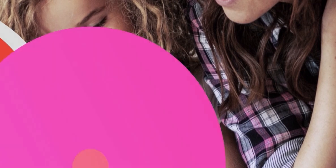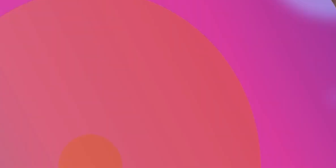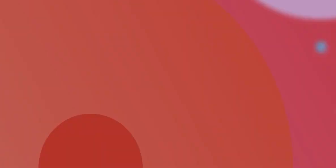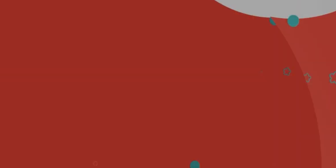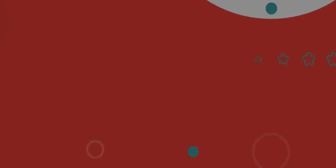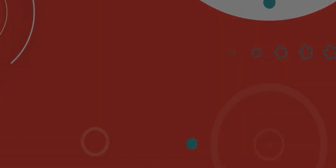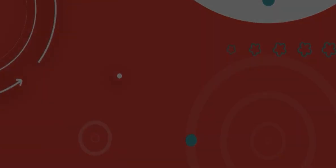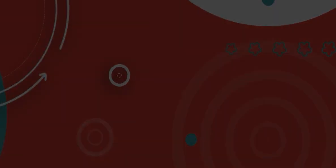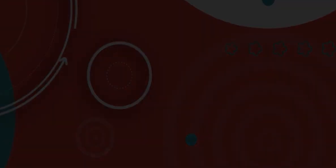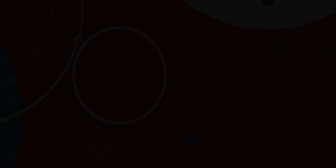. . . Thank